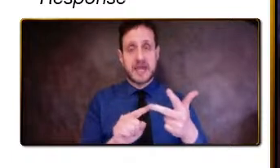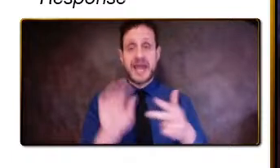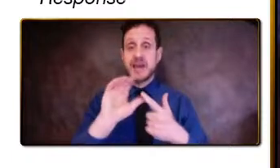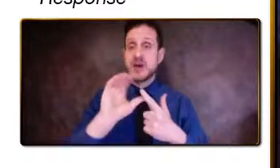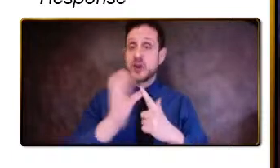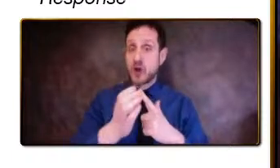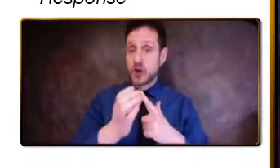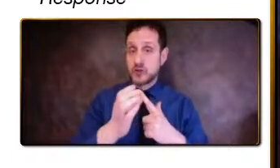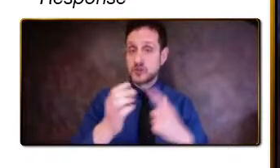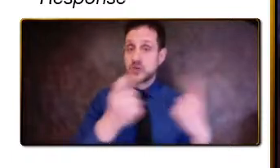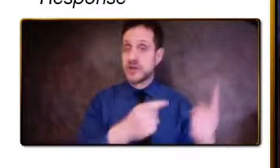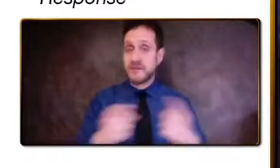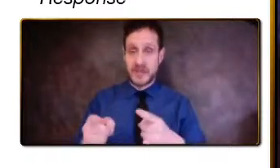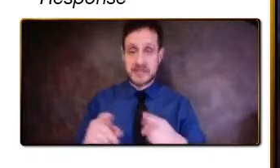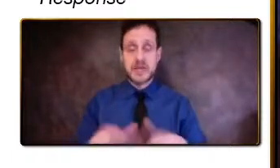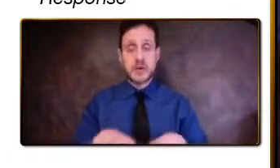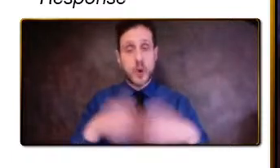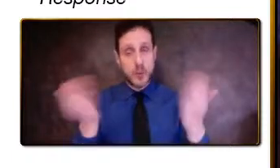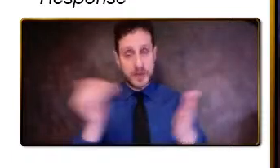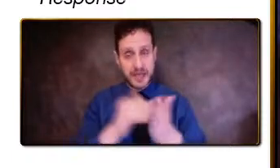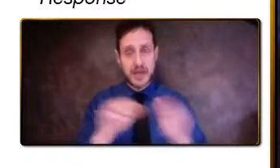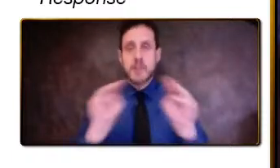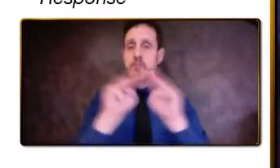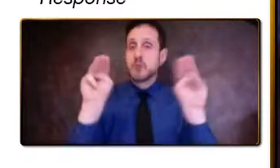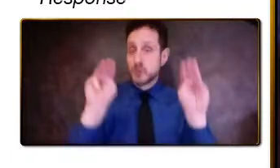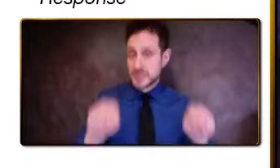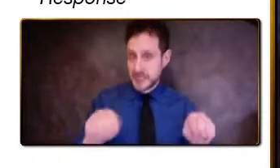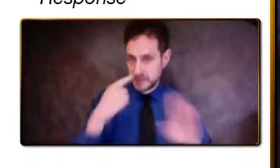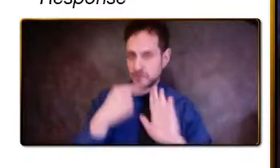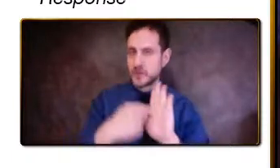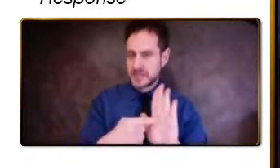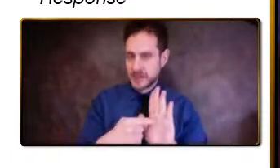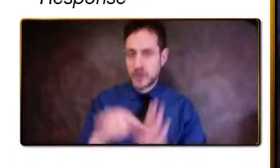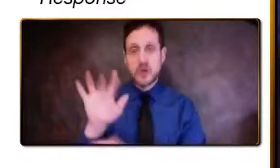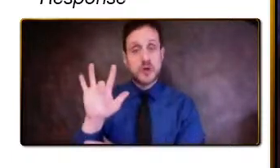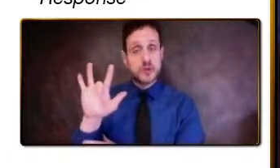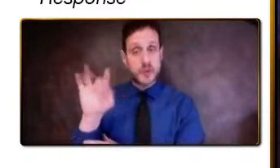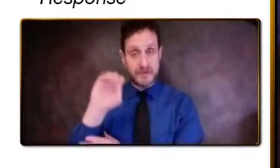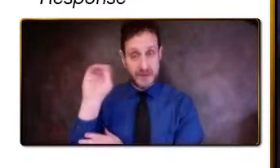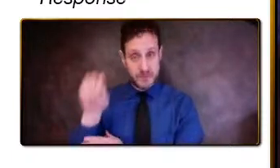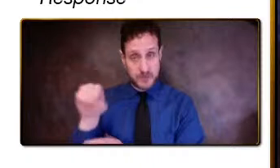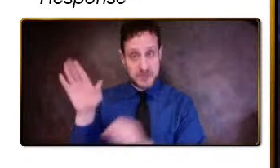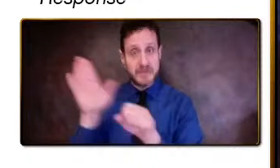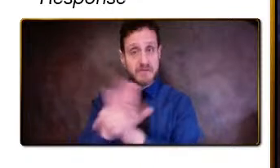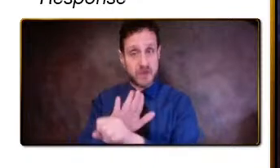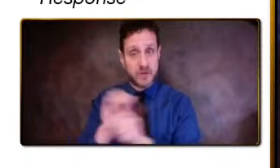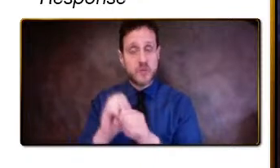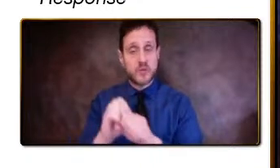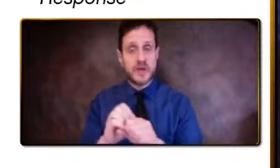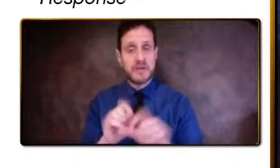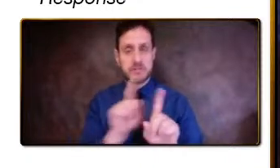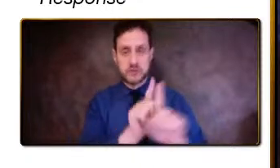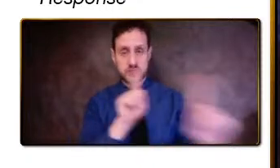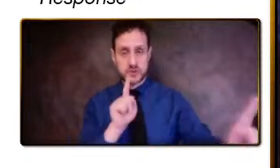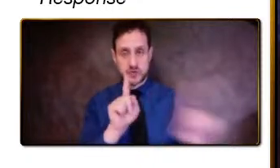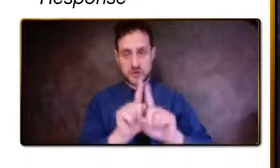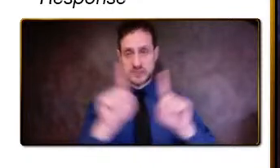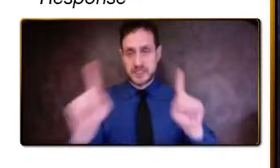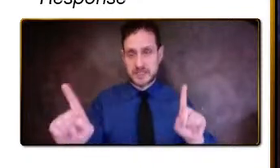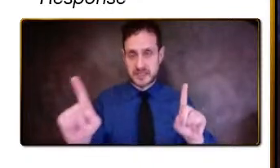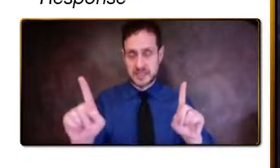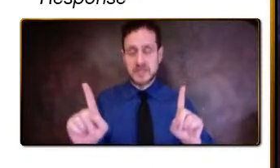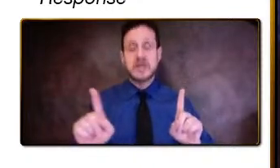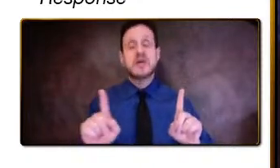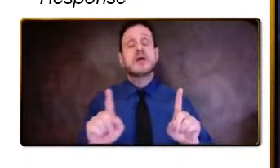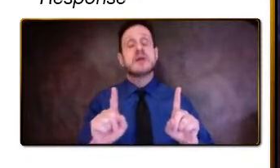institutions like museums at 25% capacity with social distancing. Regions moving to Tier 1 will have